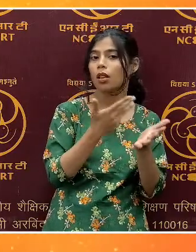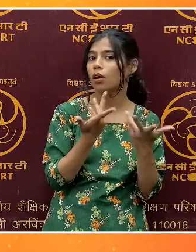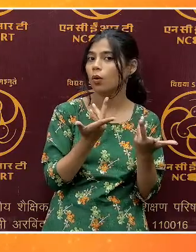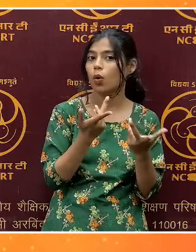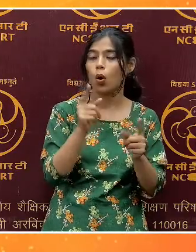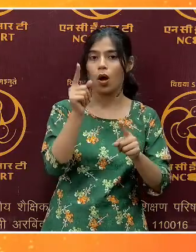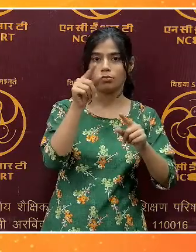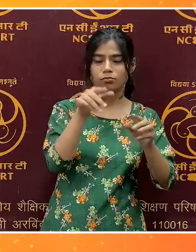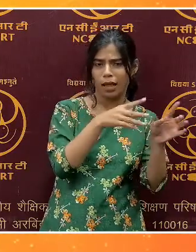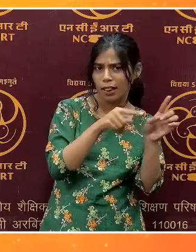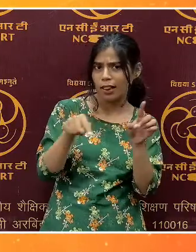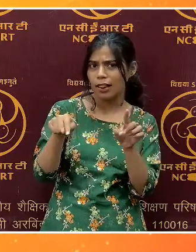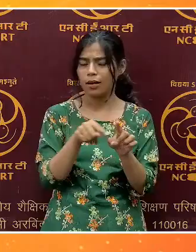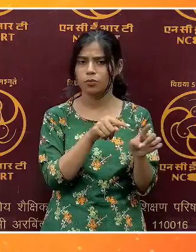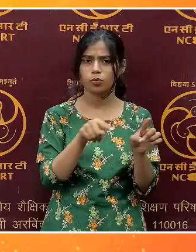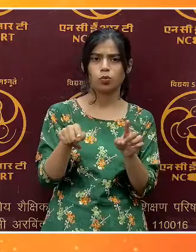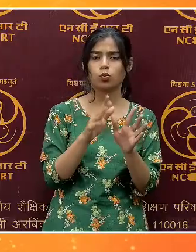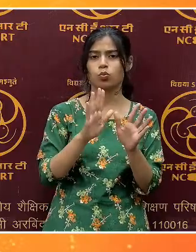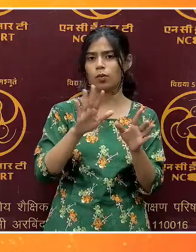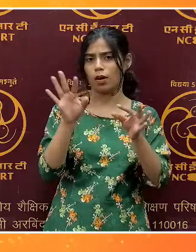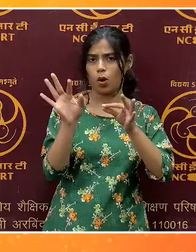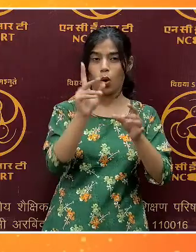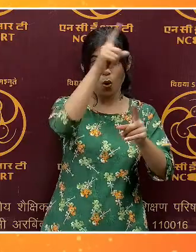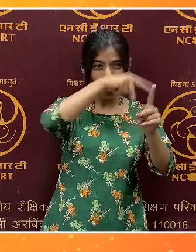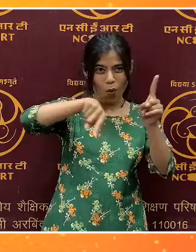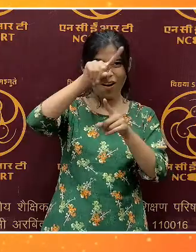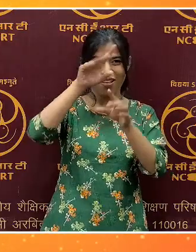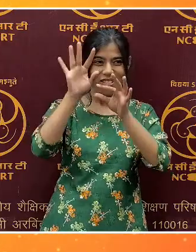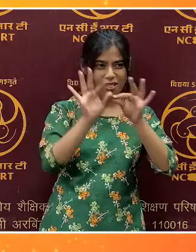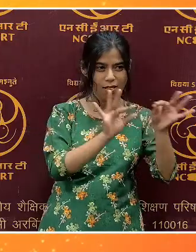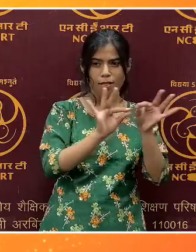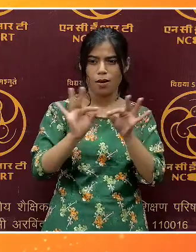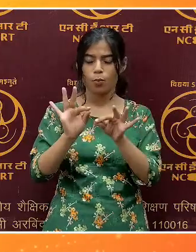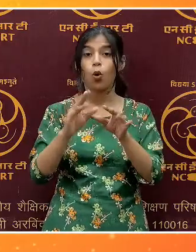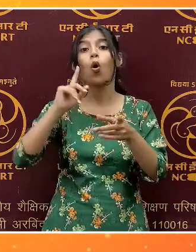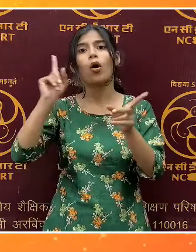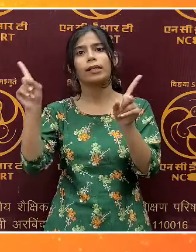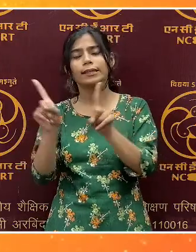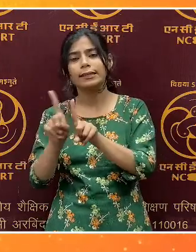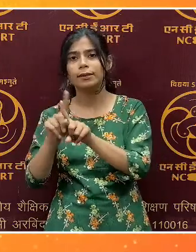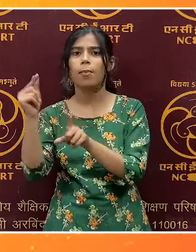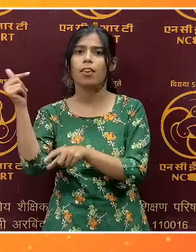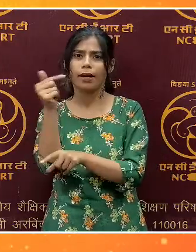anti-clockwise rotation, and negative is in clockwise rotation.